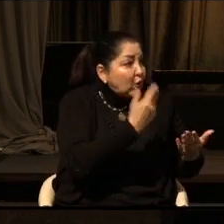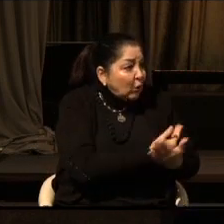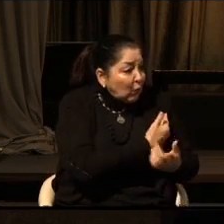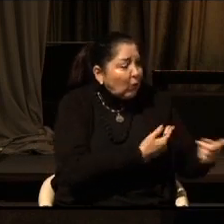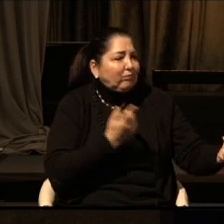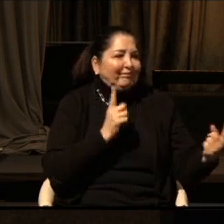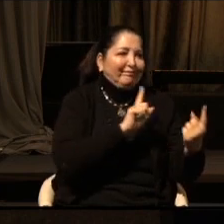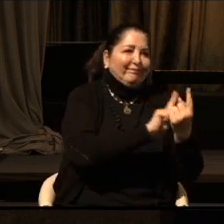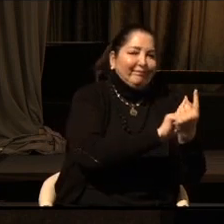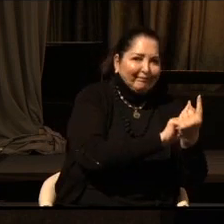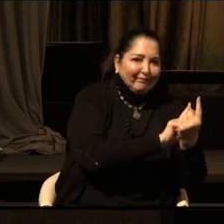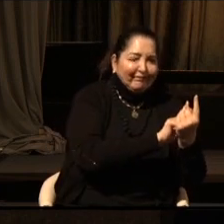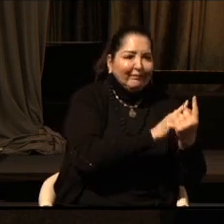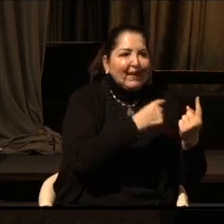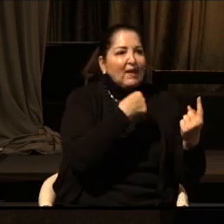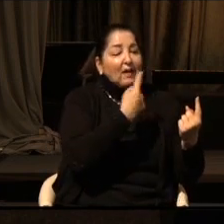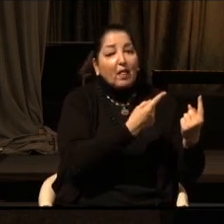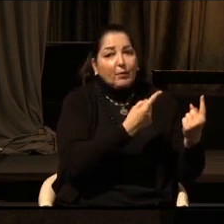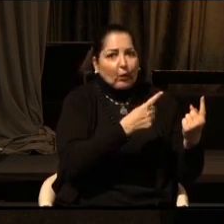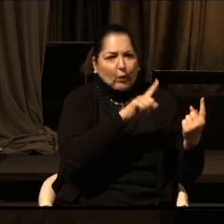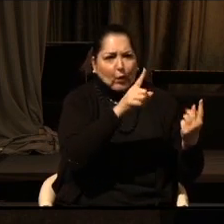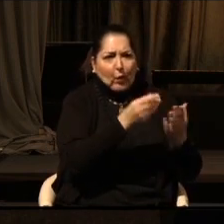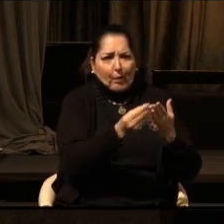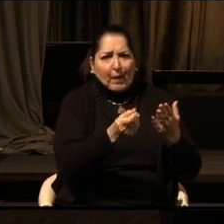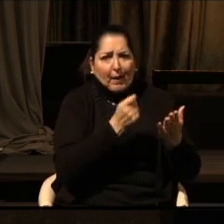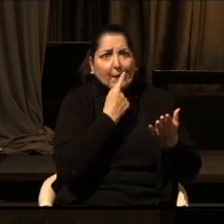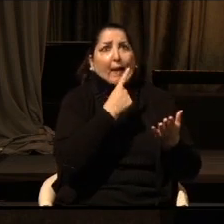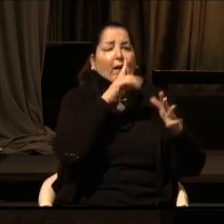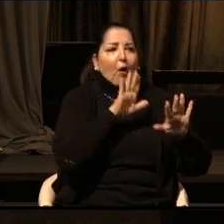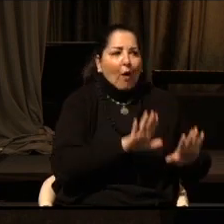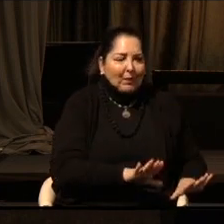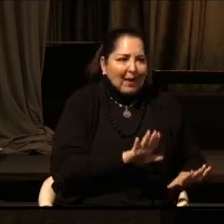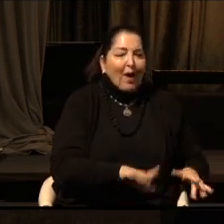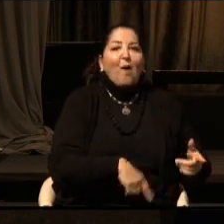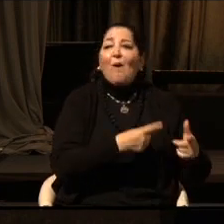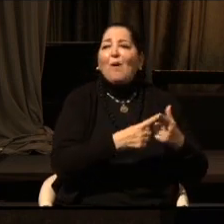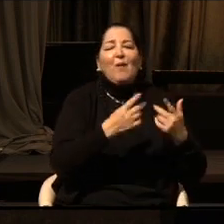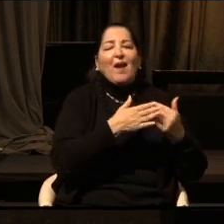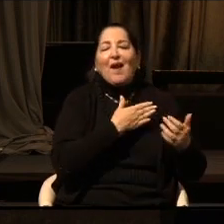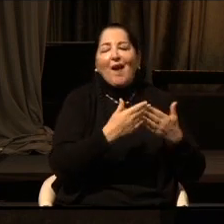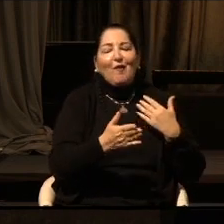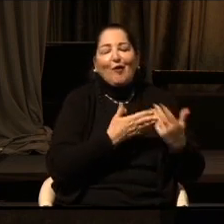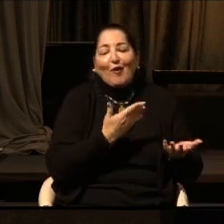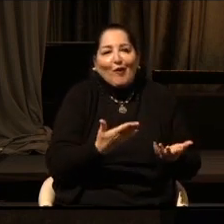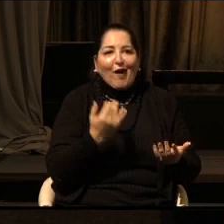buy some Zicam or just, you know, whatever tips you have, just share them.